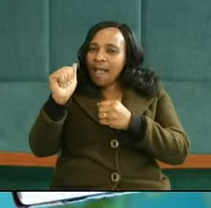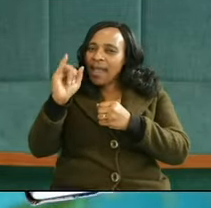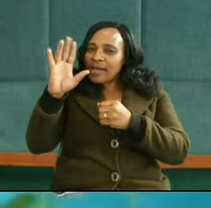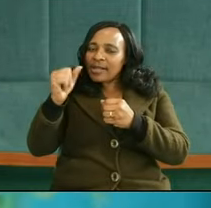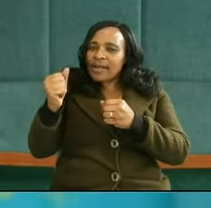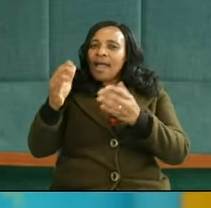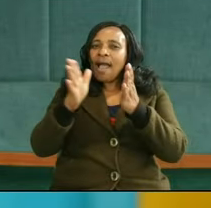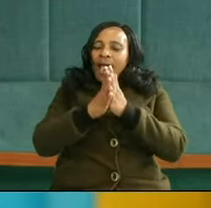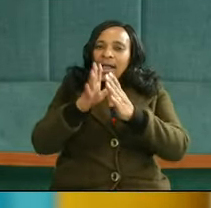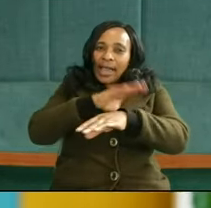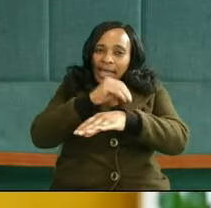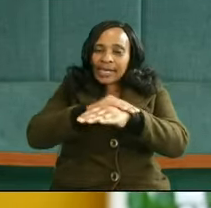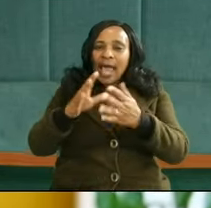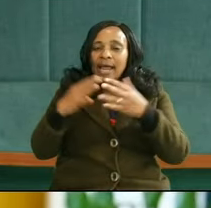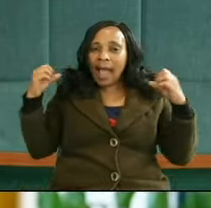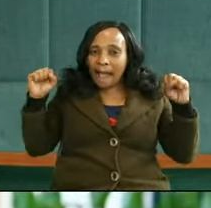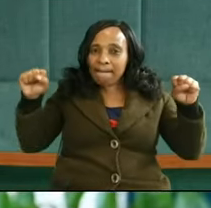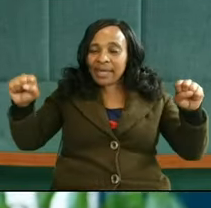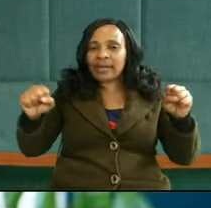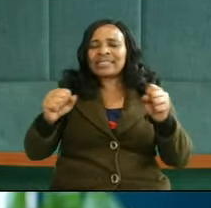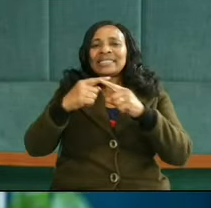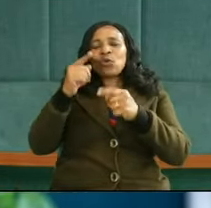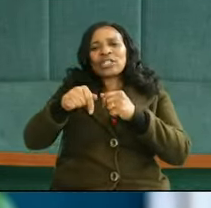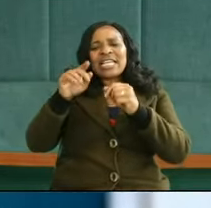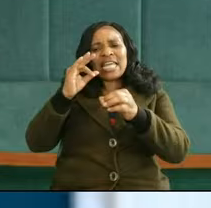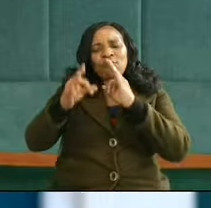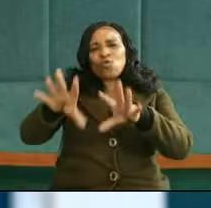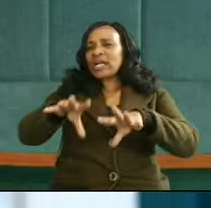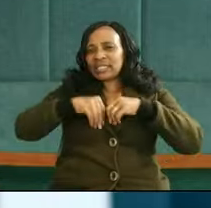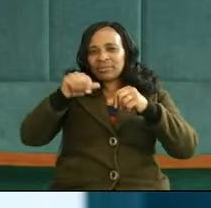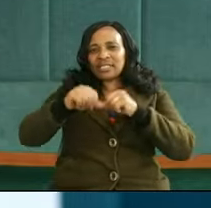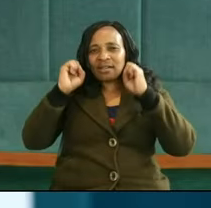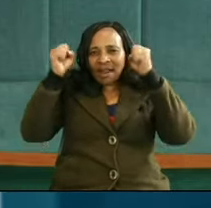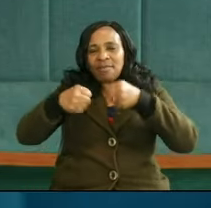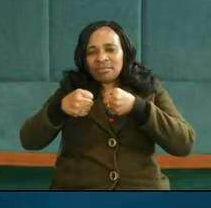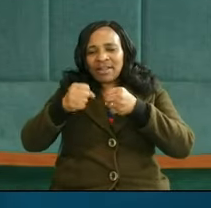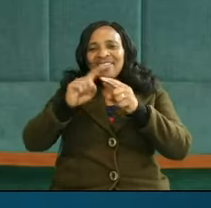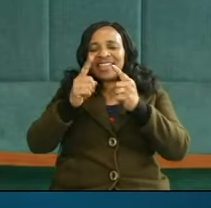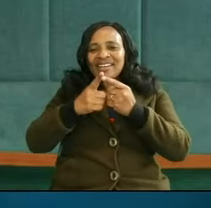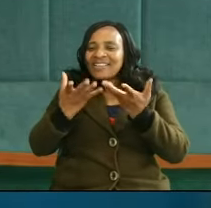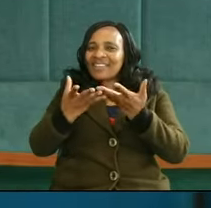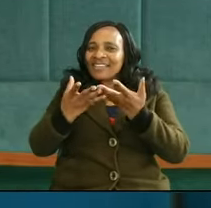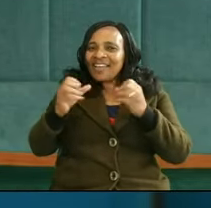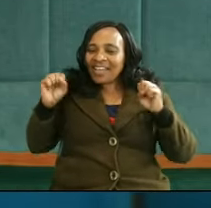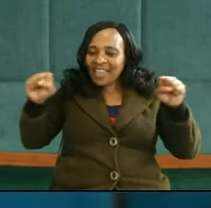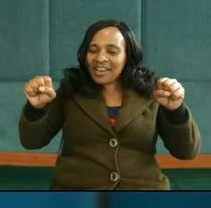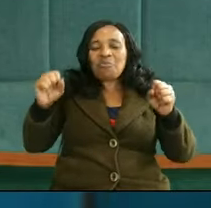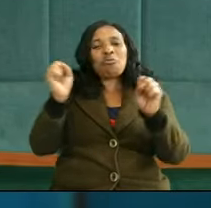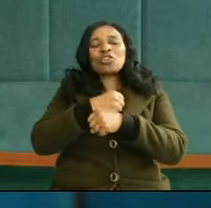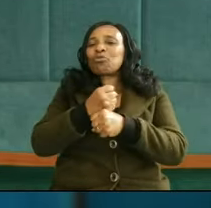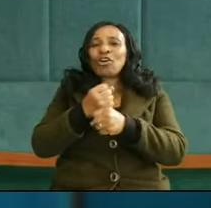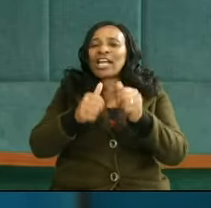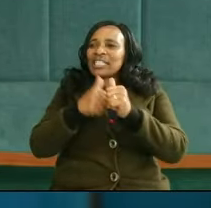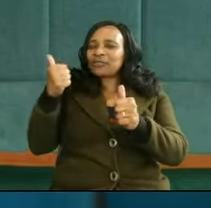make sacrifices. Abel will accept this plan and offer a lamb. Cain will refuse the plan of